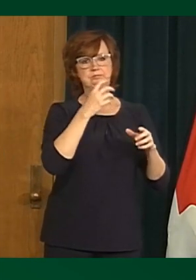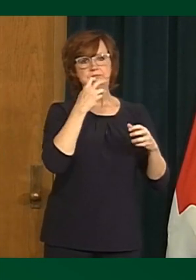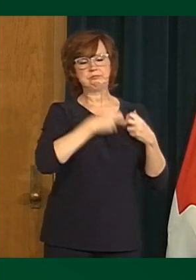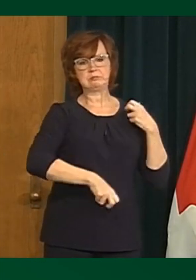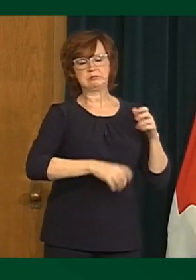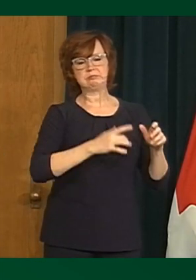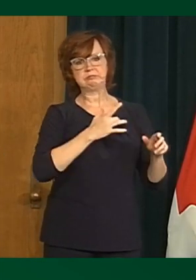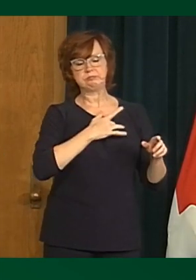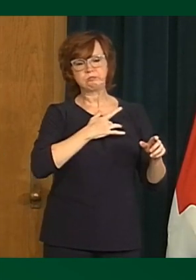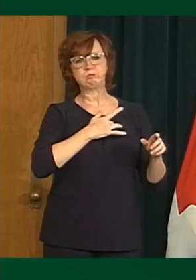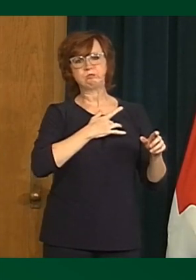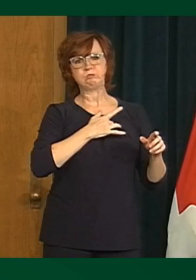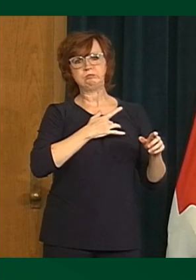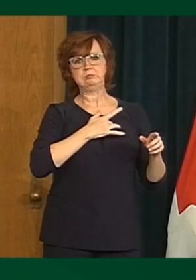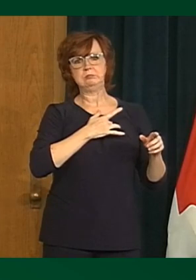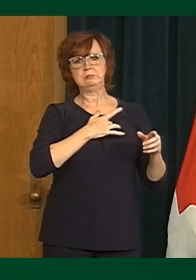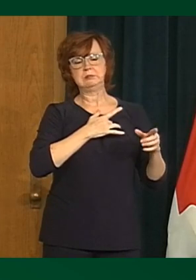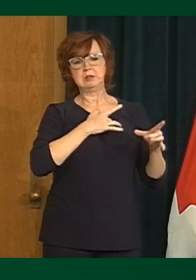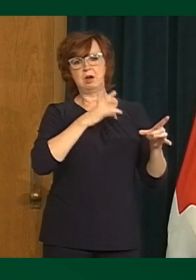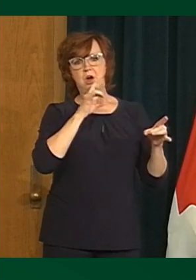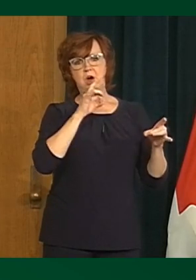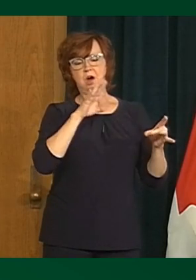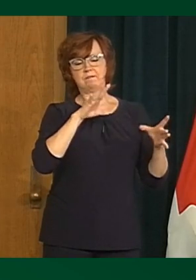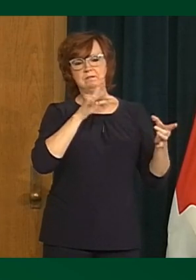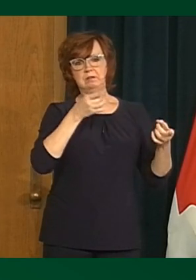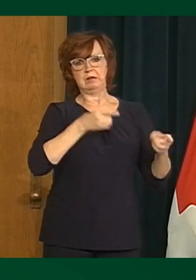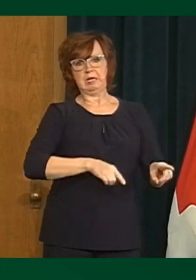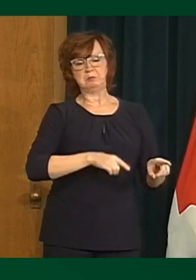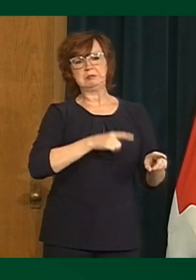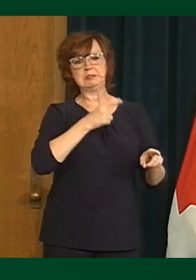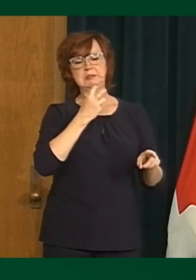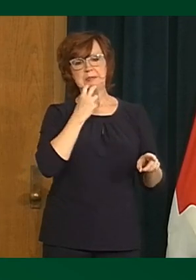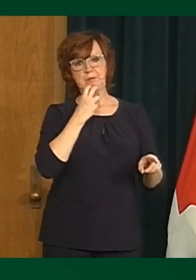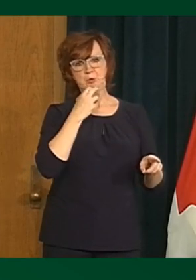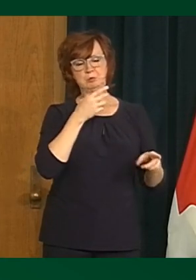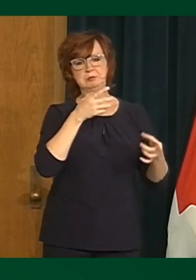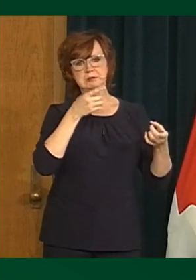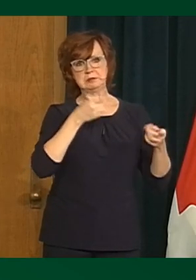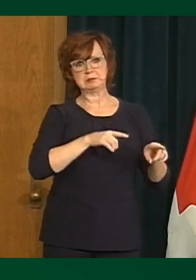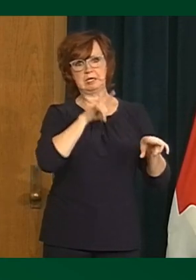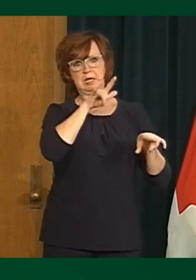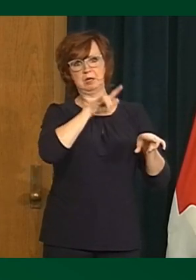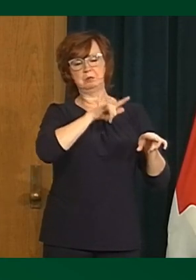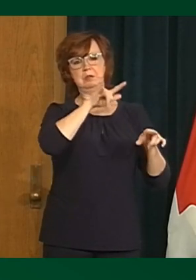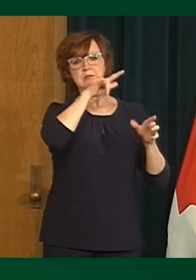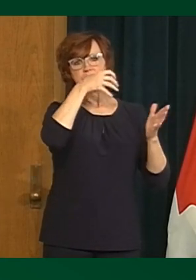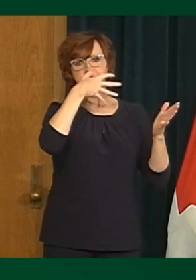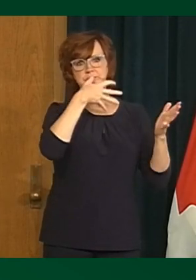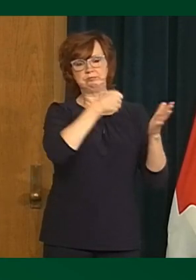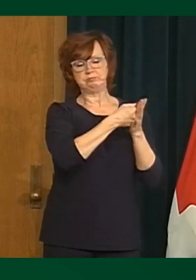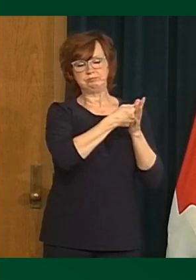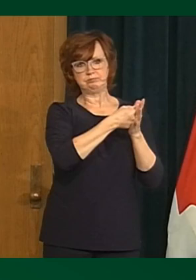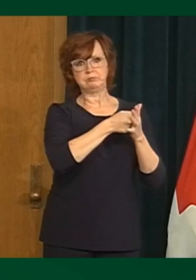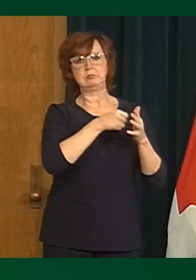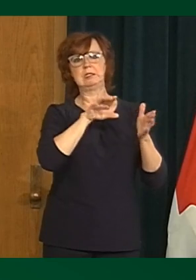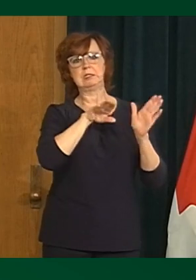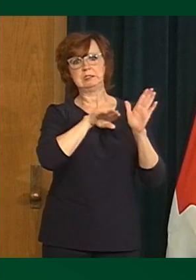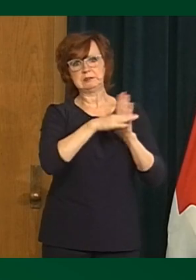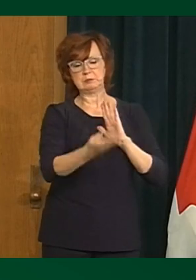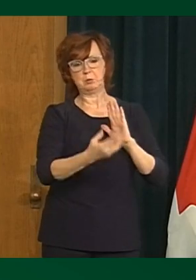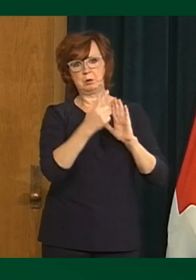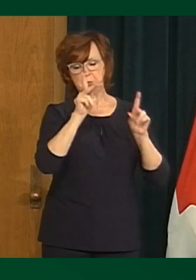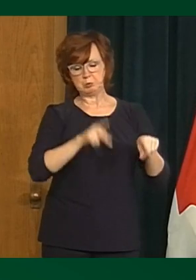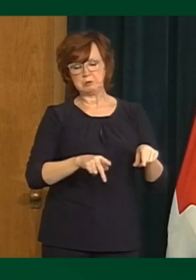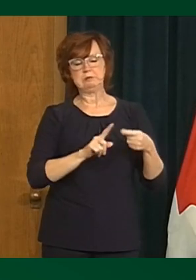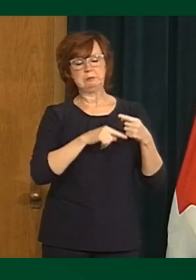Saskatchewan offers our most sincere condolences to Captain Casey's family and our hope for a full recovery to Captain Richard